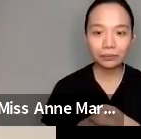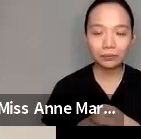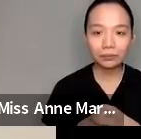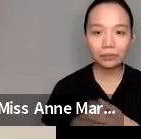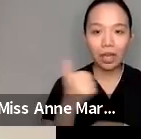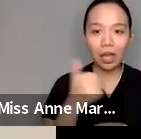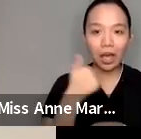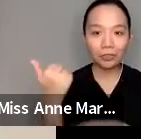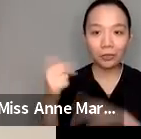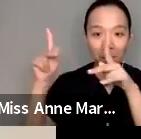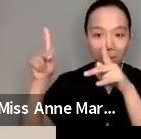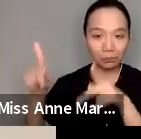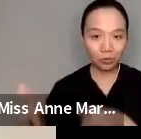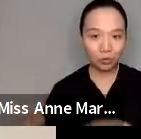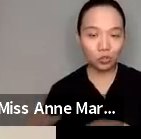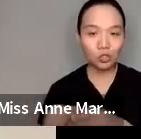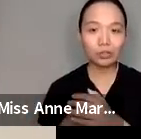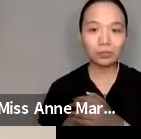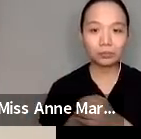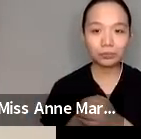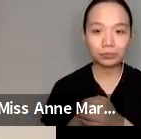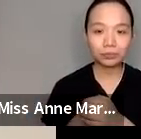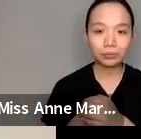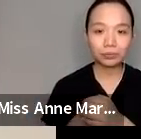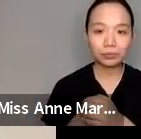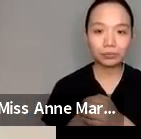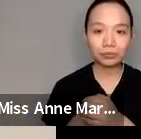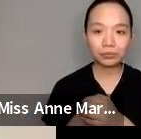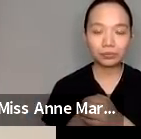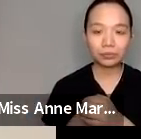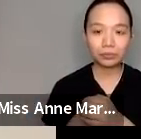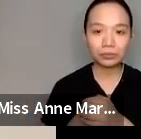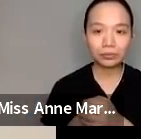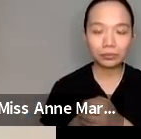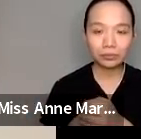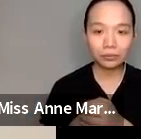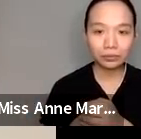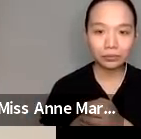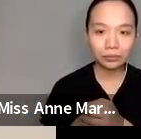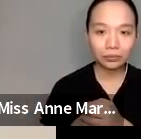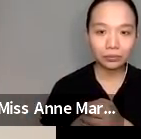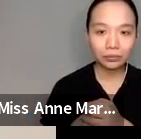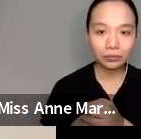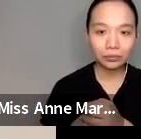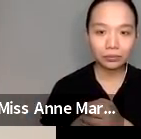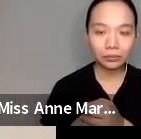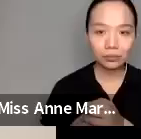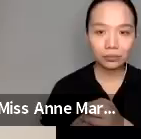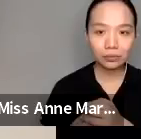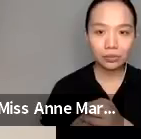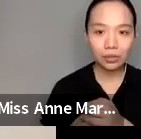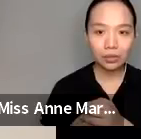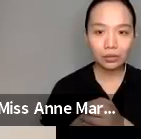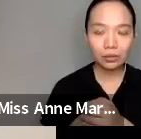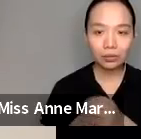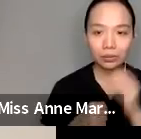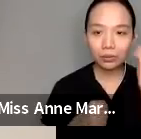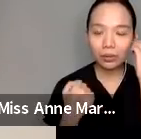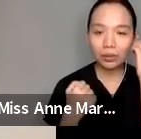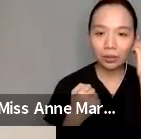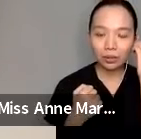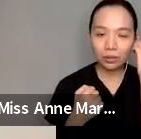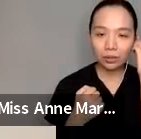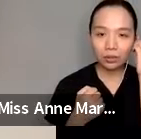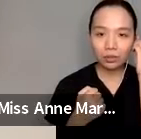Other persons which are who are Mr. Julio